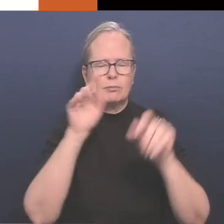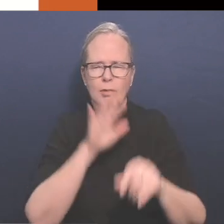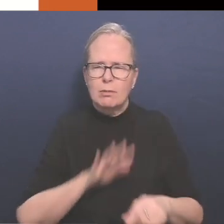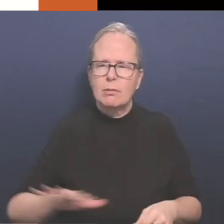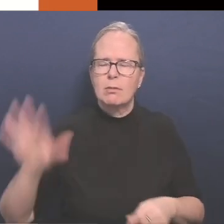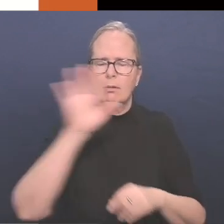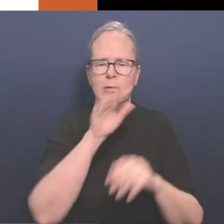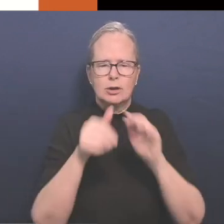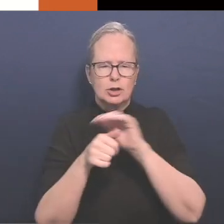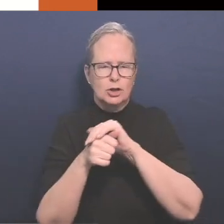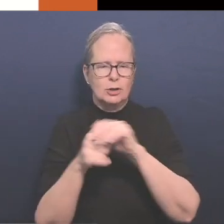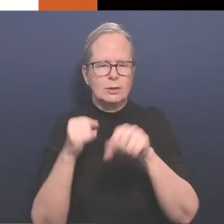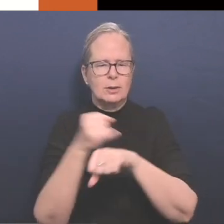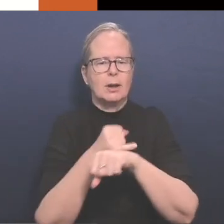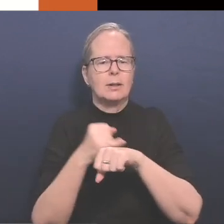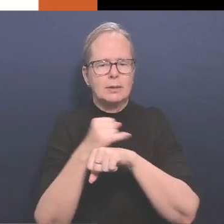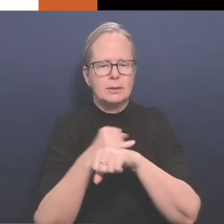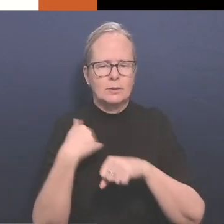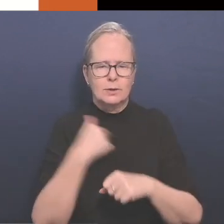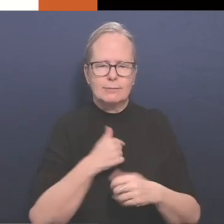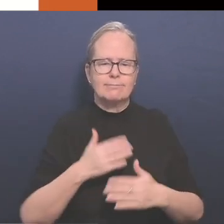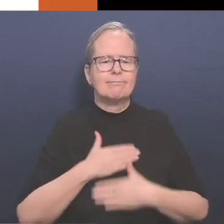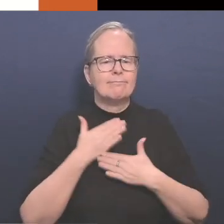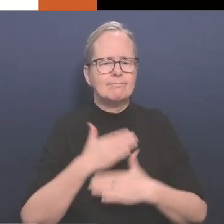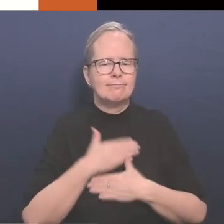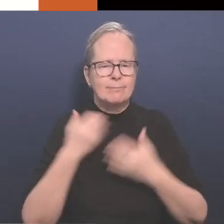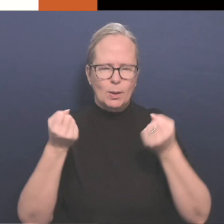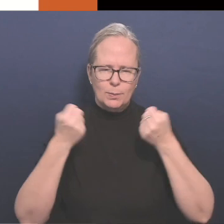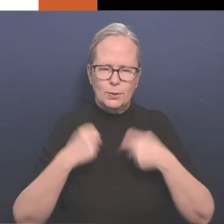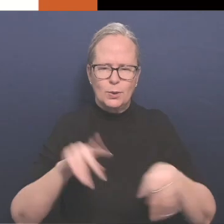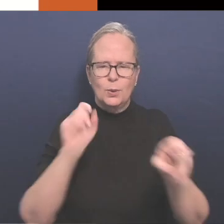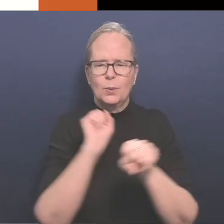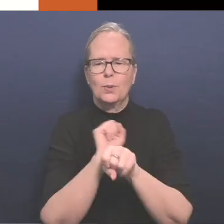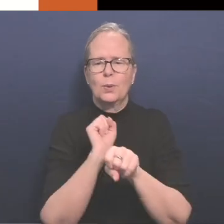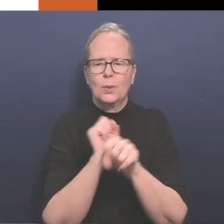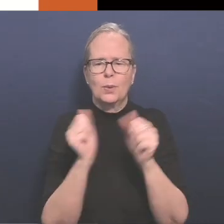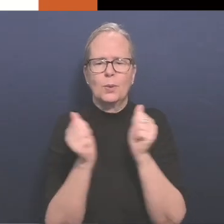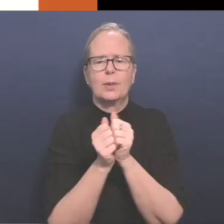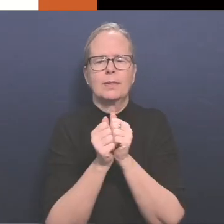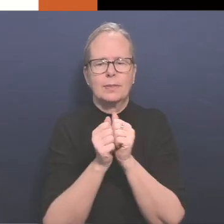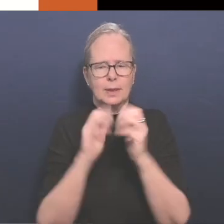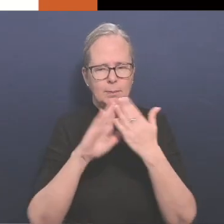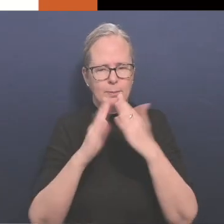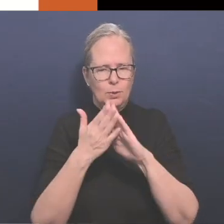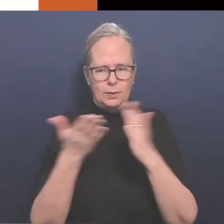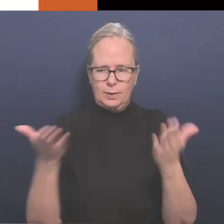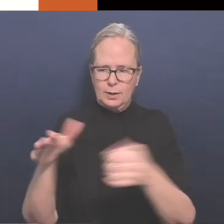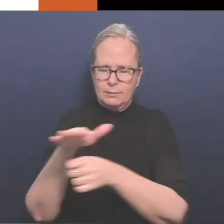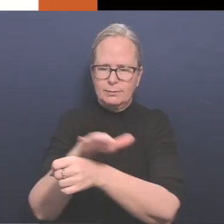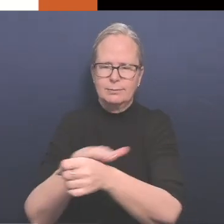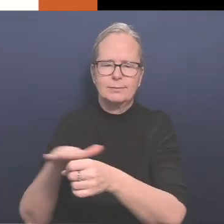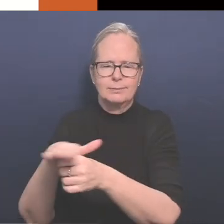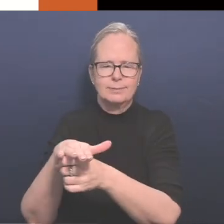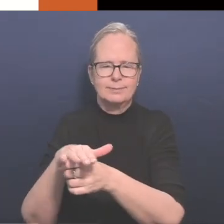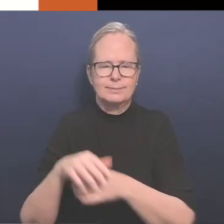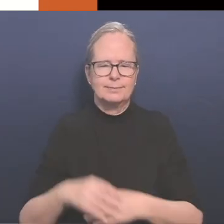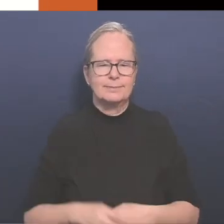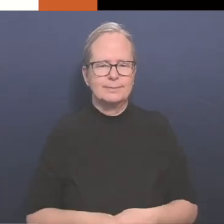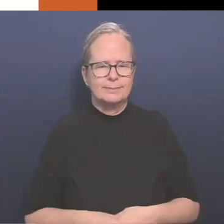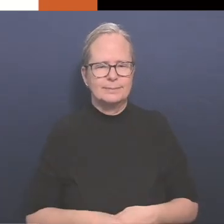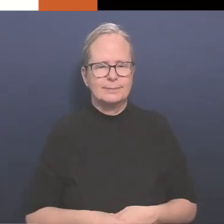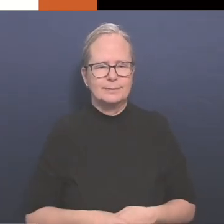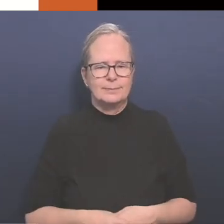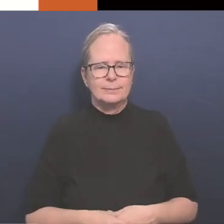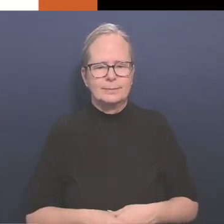it works using an example of a case study persona. We'll also give you a quick introduction to a newly launched